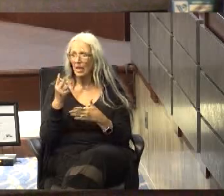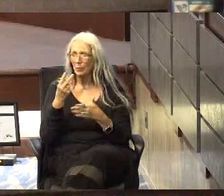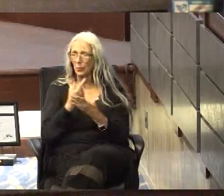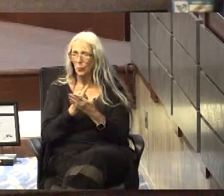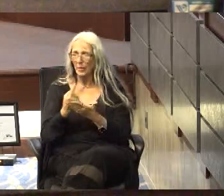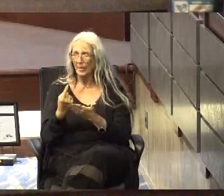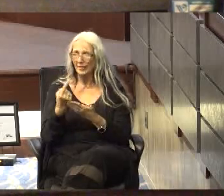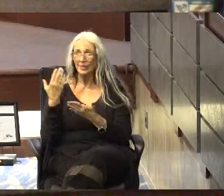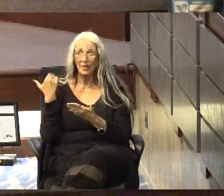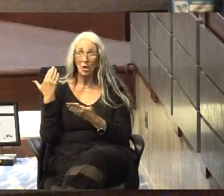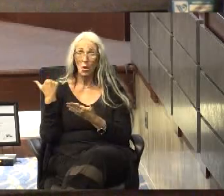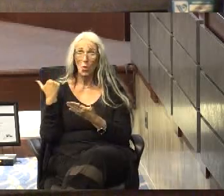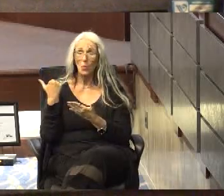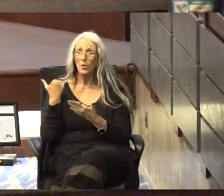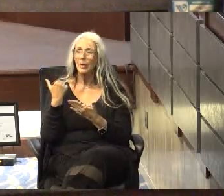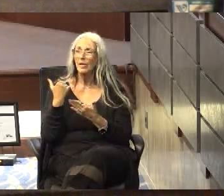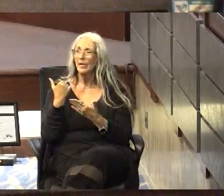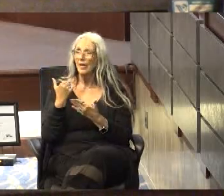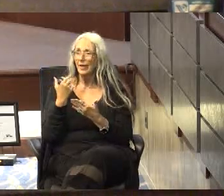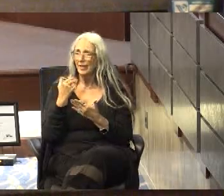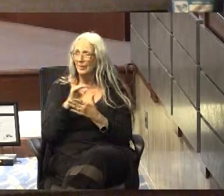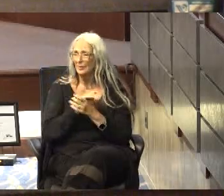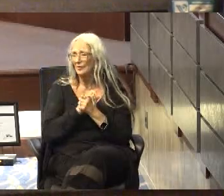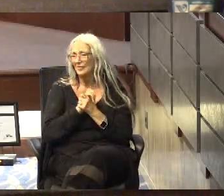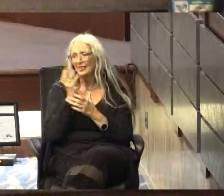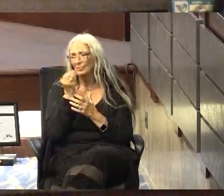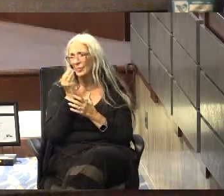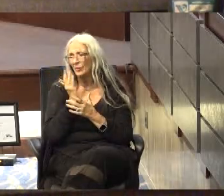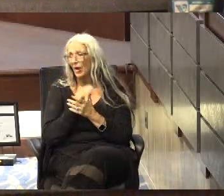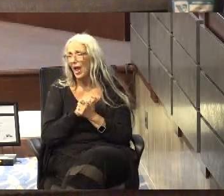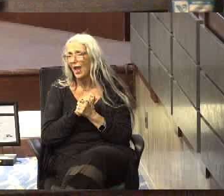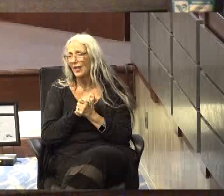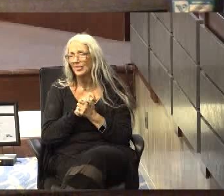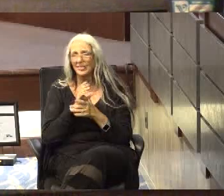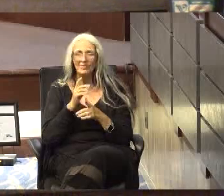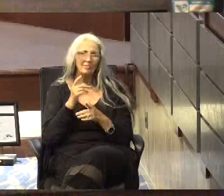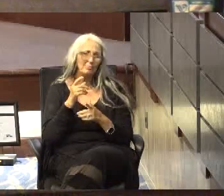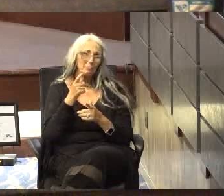ago and is already looking beautiful, which she gets from her mother.